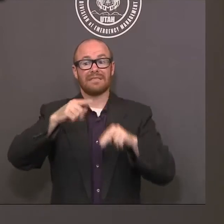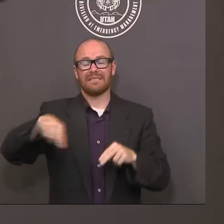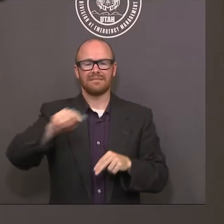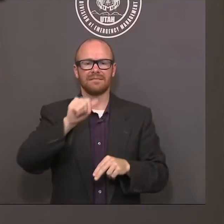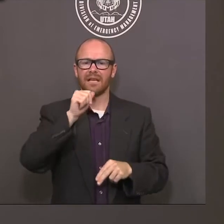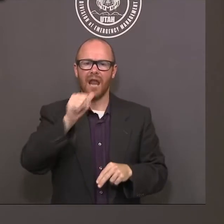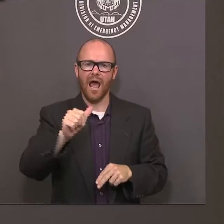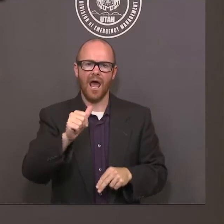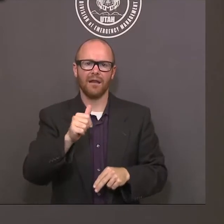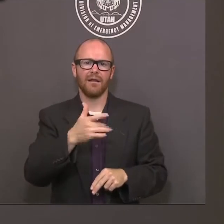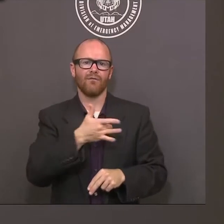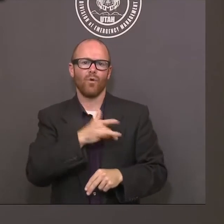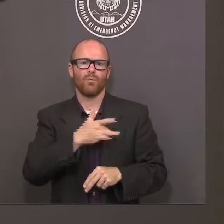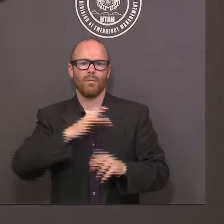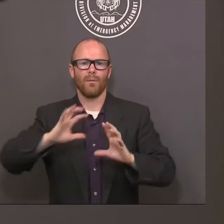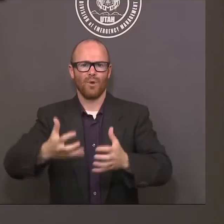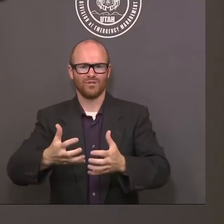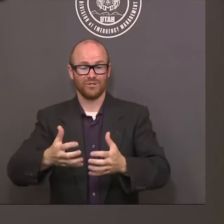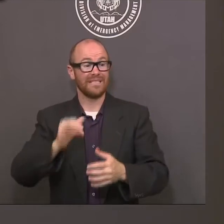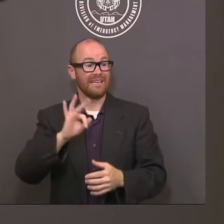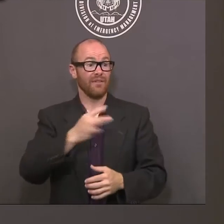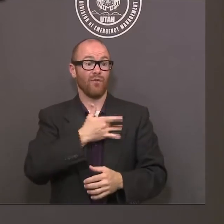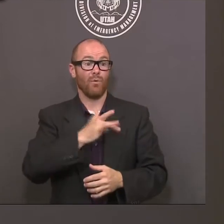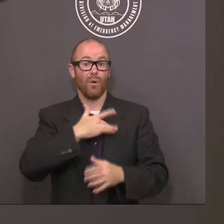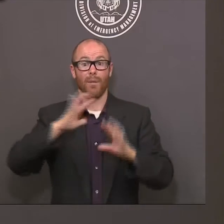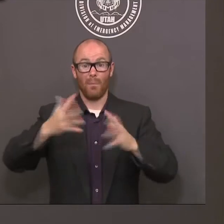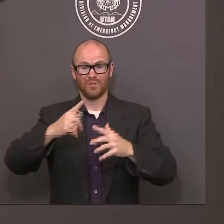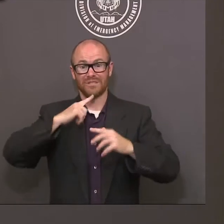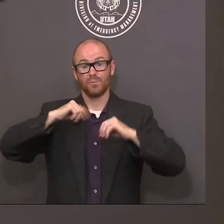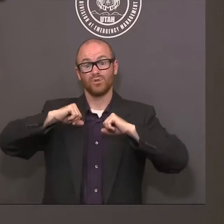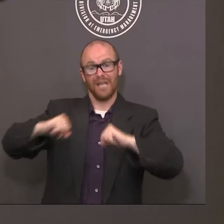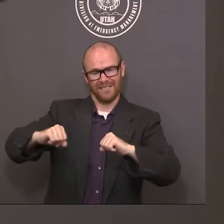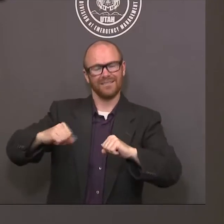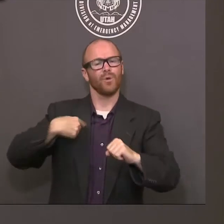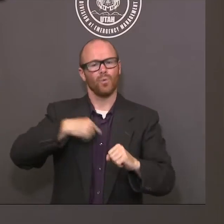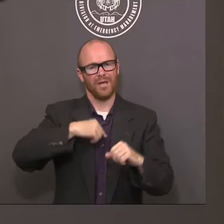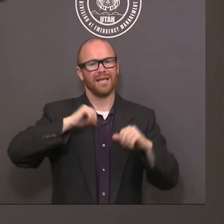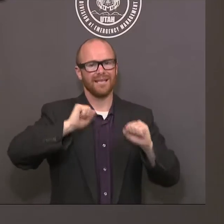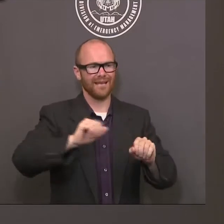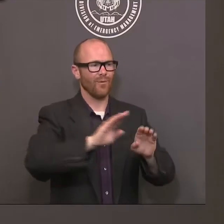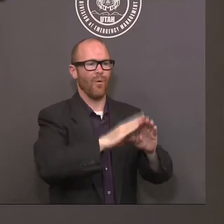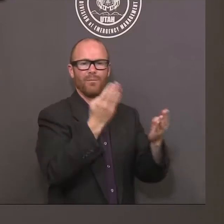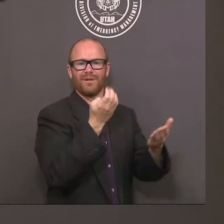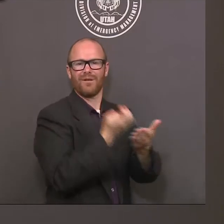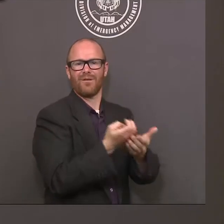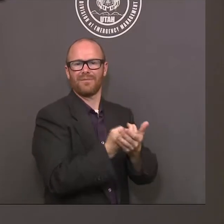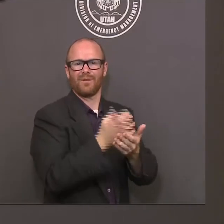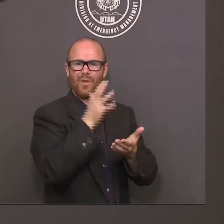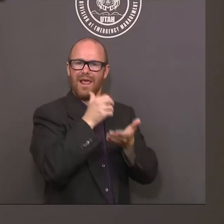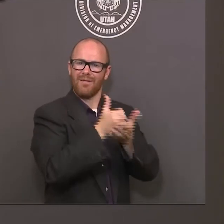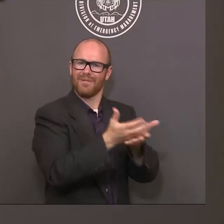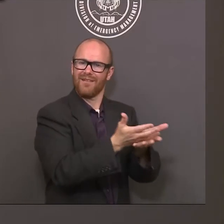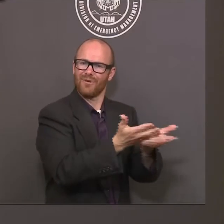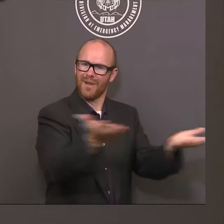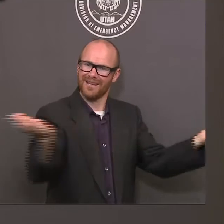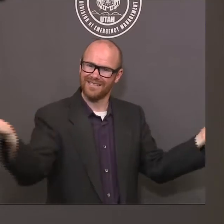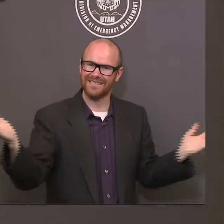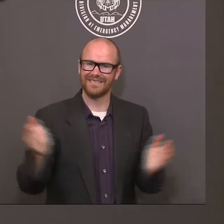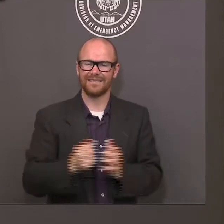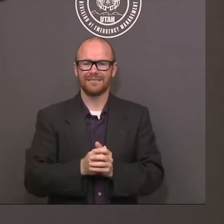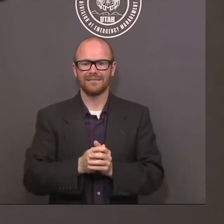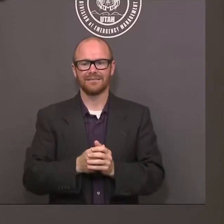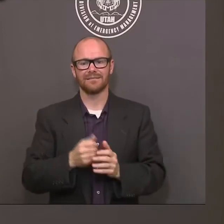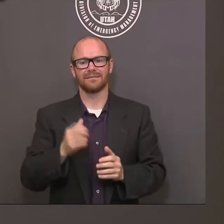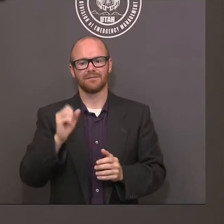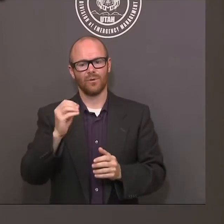If they're not, we're going to keep our fatality rates low, and we can open up the economy as this plan presents. So again, I'm calling it smart green,